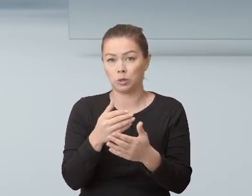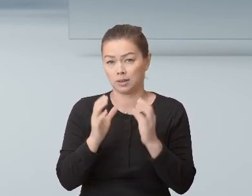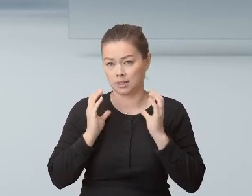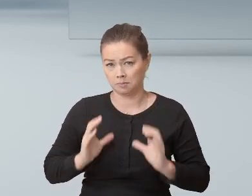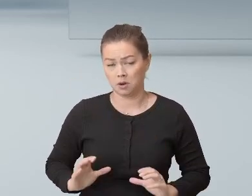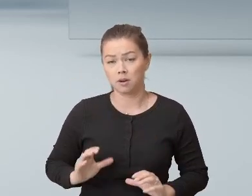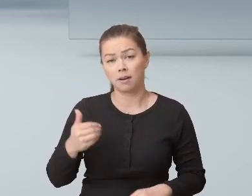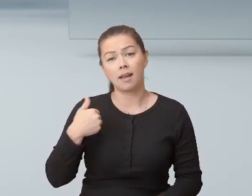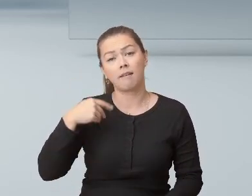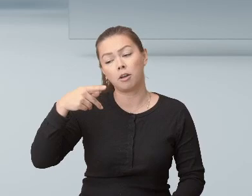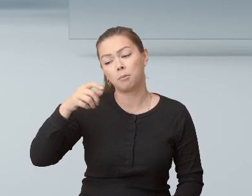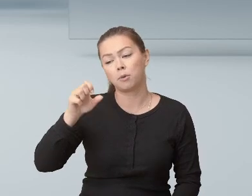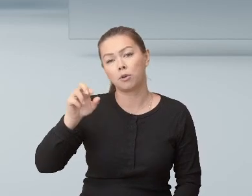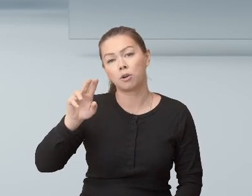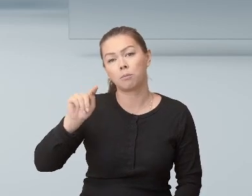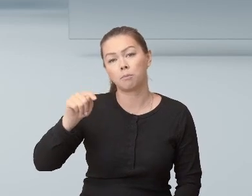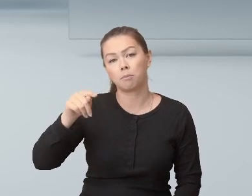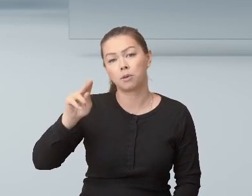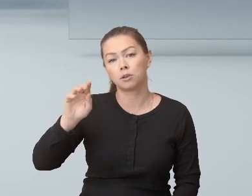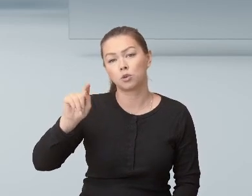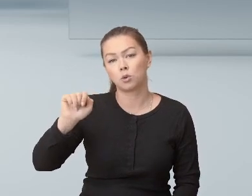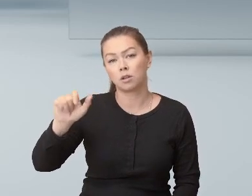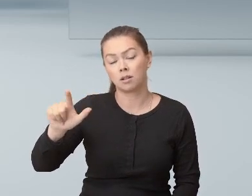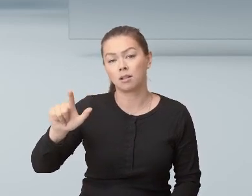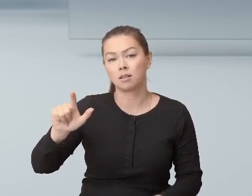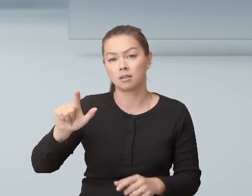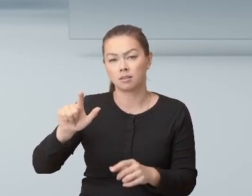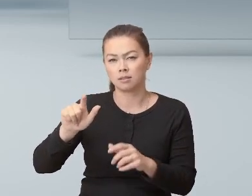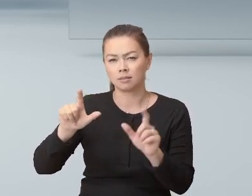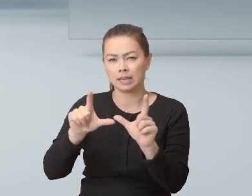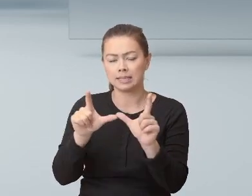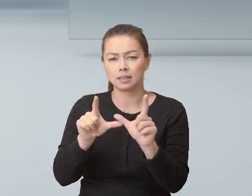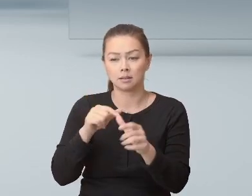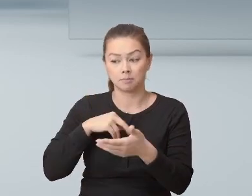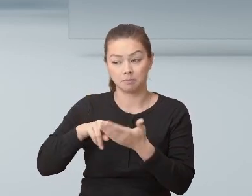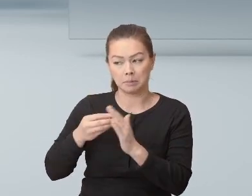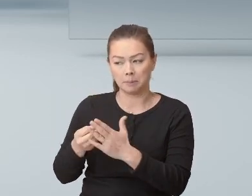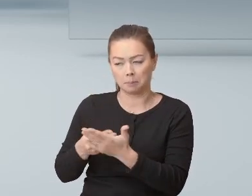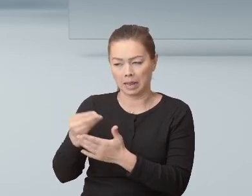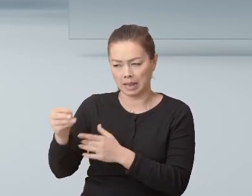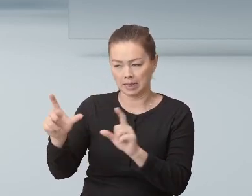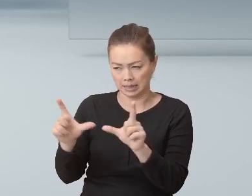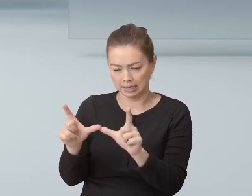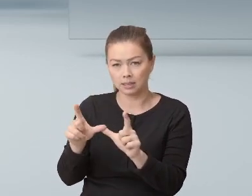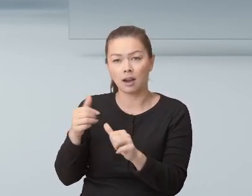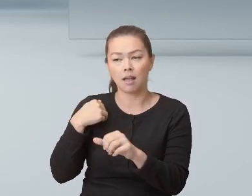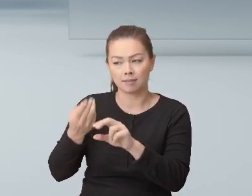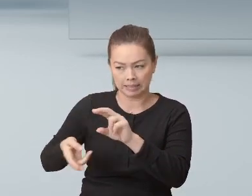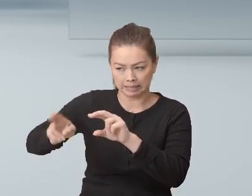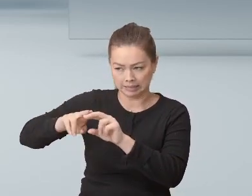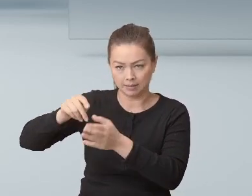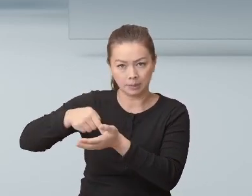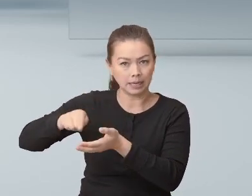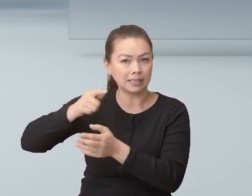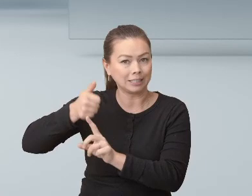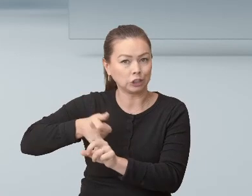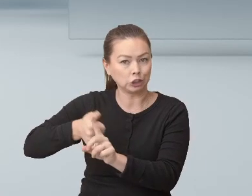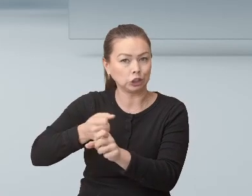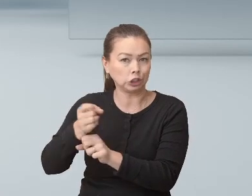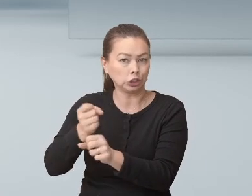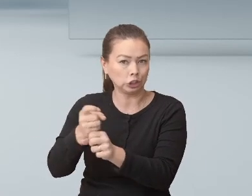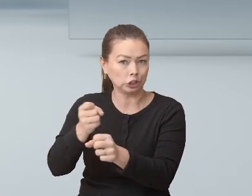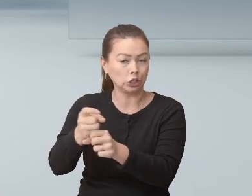the licensing, you pay an enhancement fee per year. After April 1st, no new customers on that. But after April 1st,